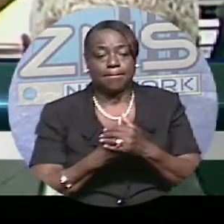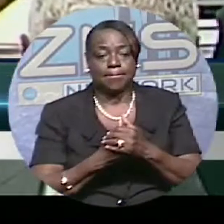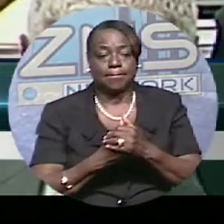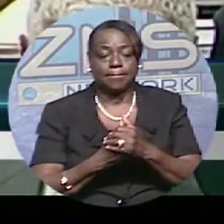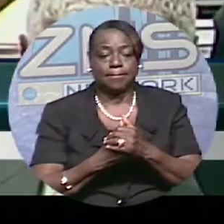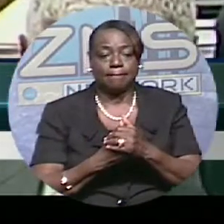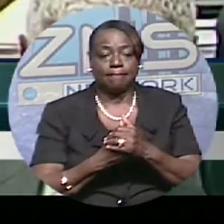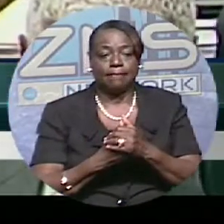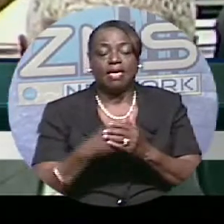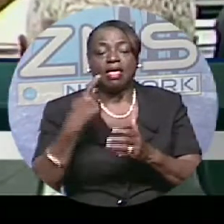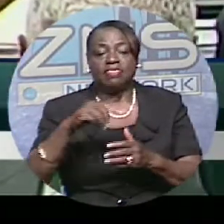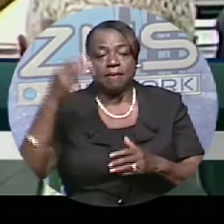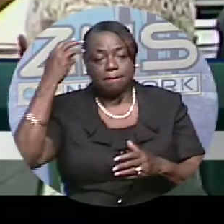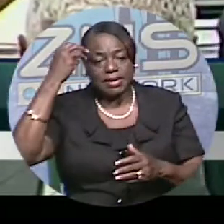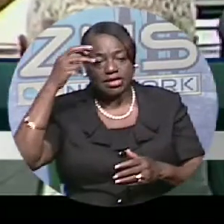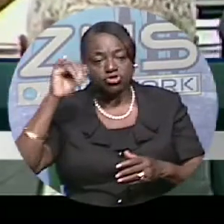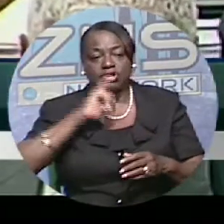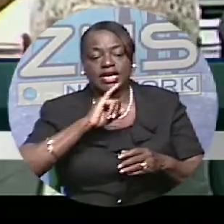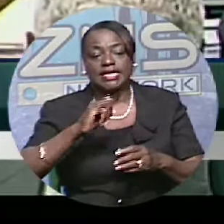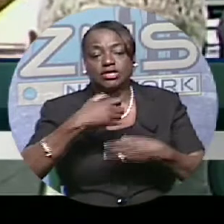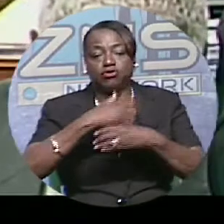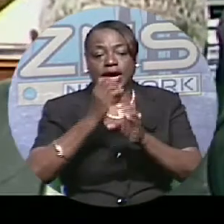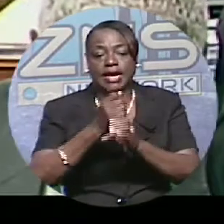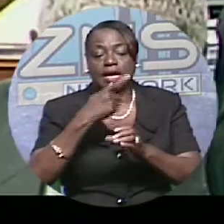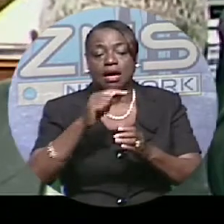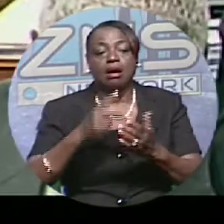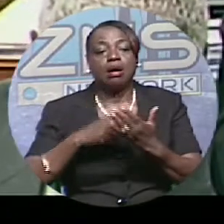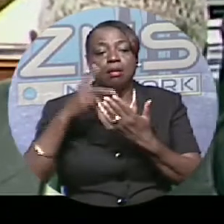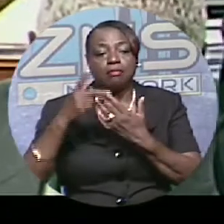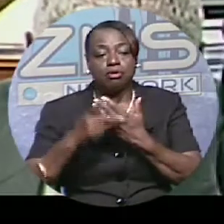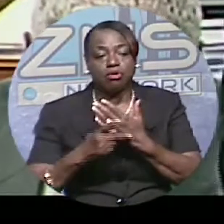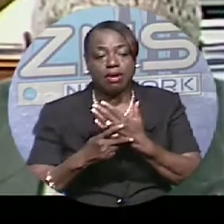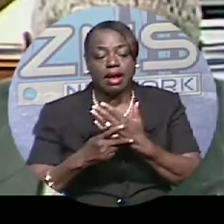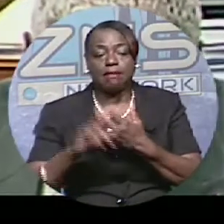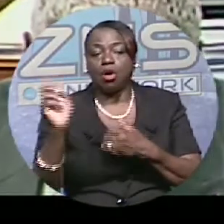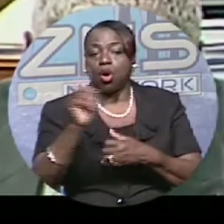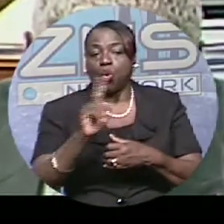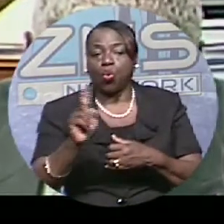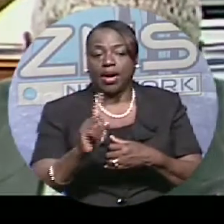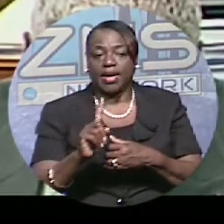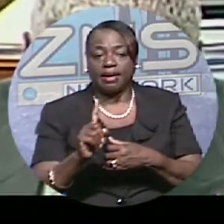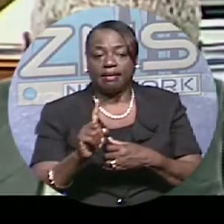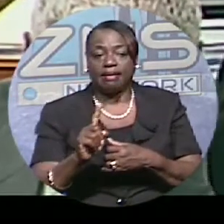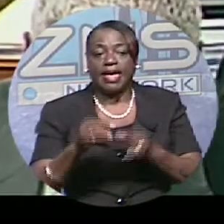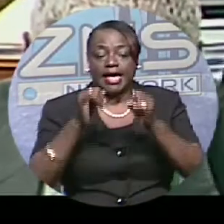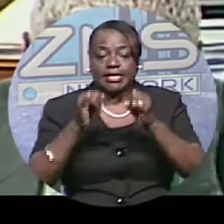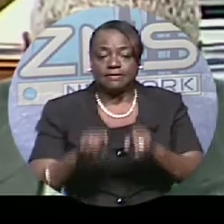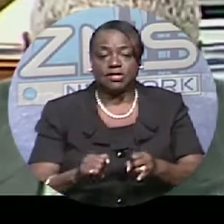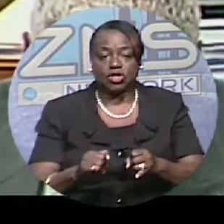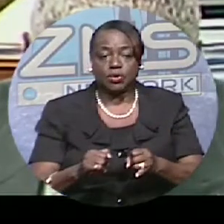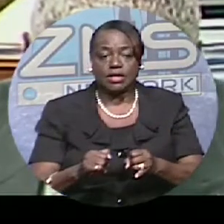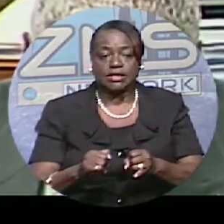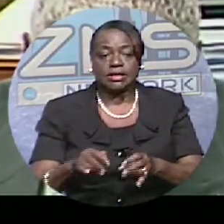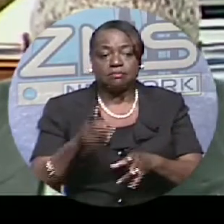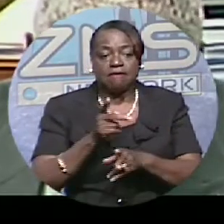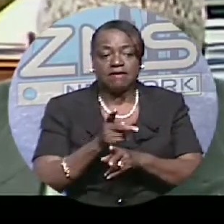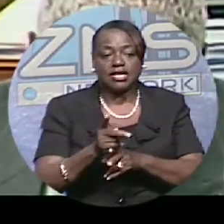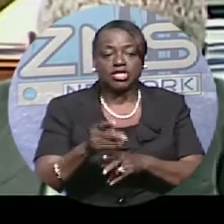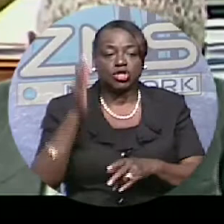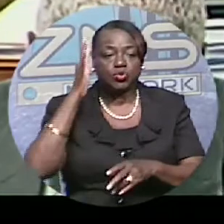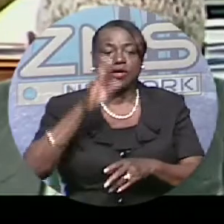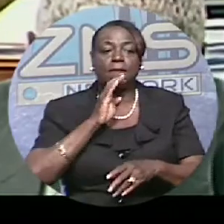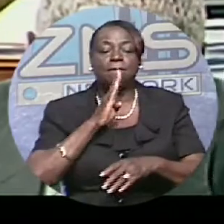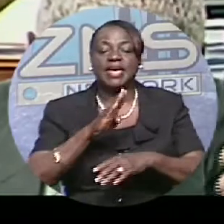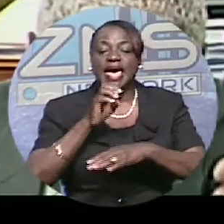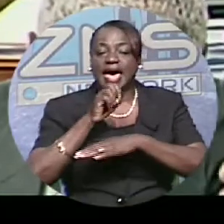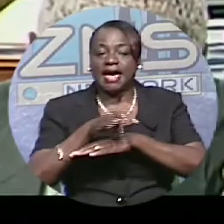The ministry itself is creating a program, Mr. Speaker, where we will have individuals, professionals, who will be advising